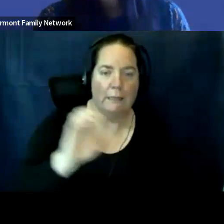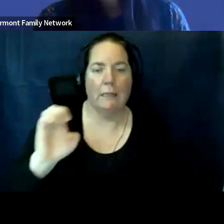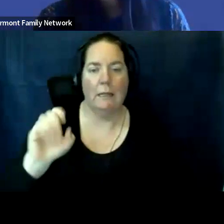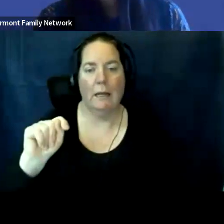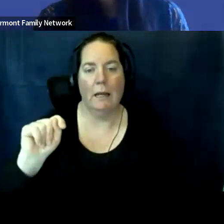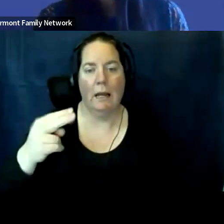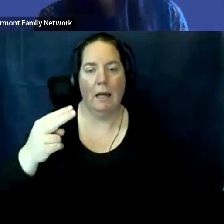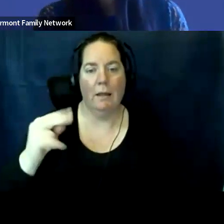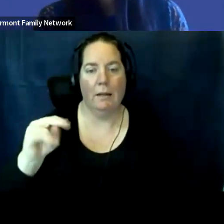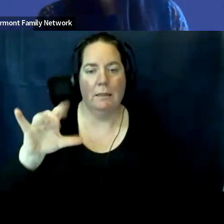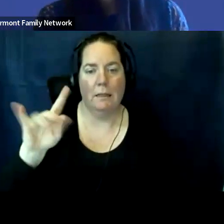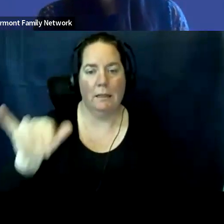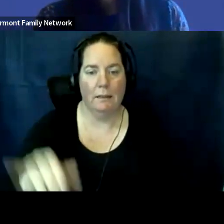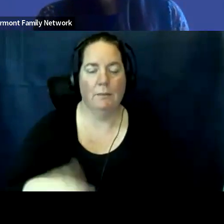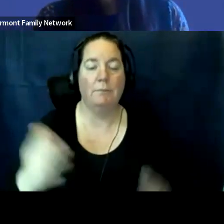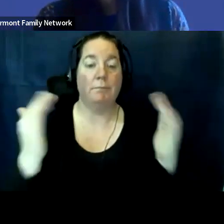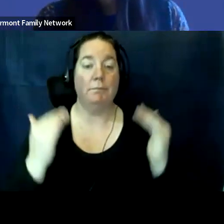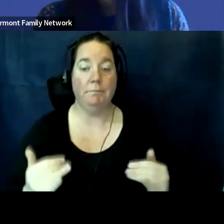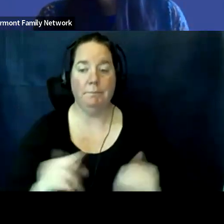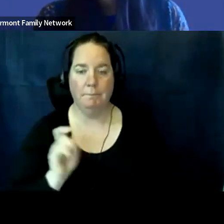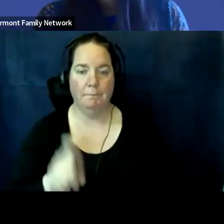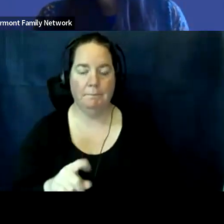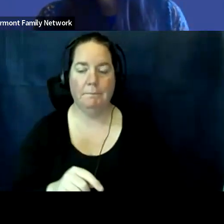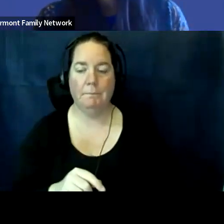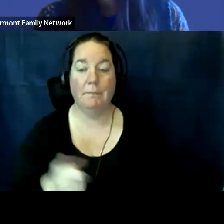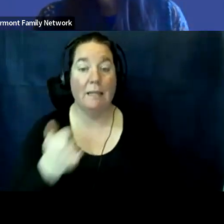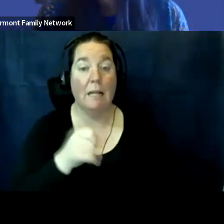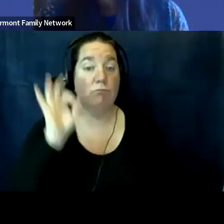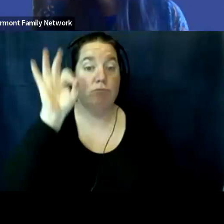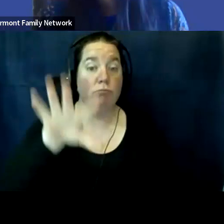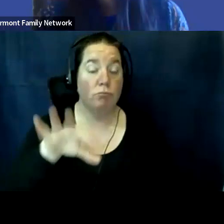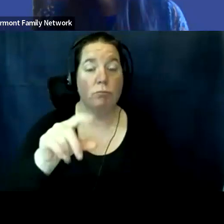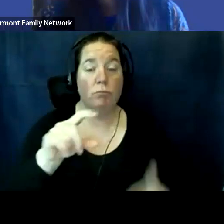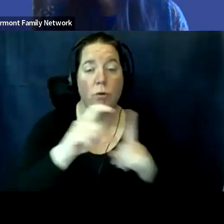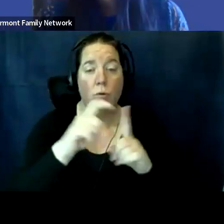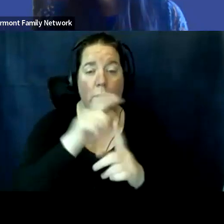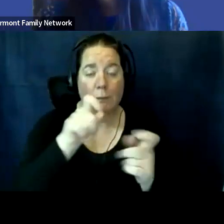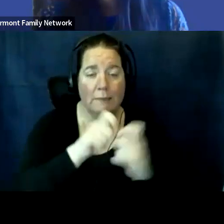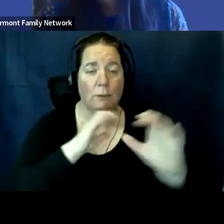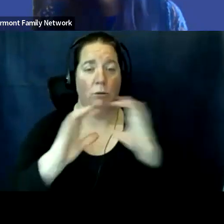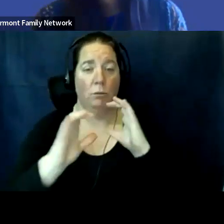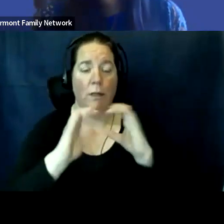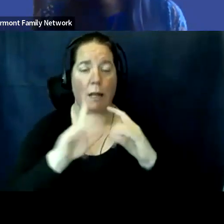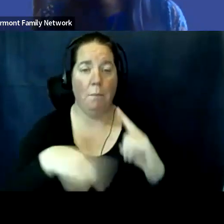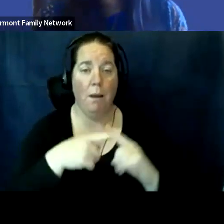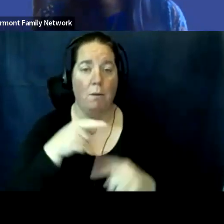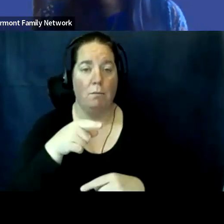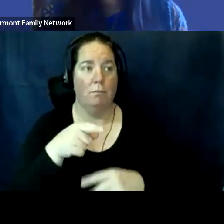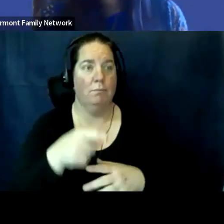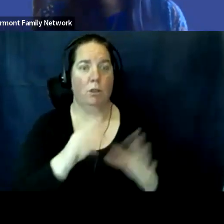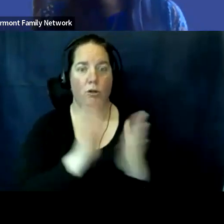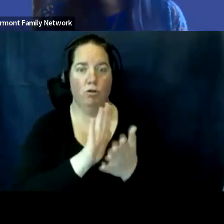you. And then the next question is, are there any tips on words to use to communicate about this to our school